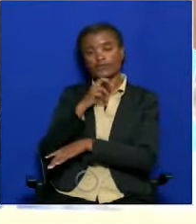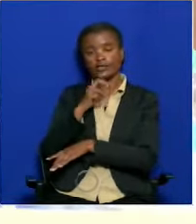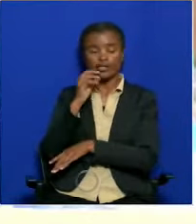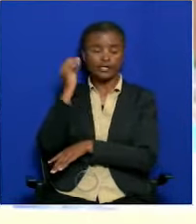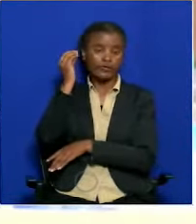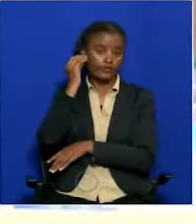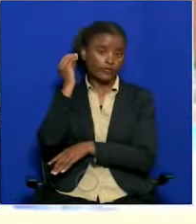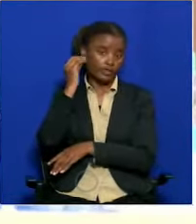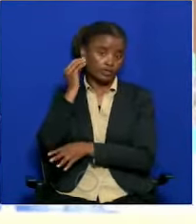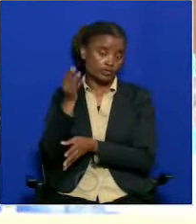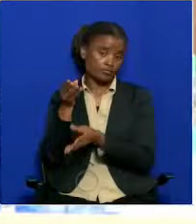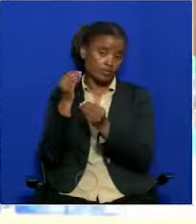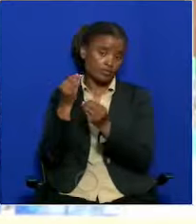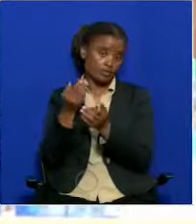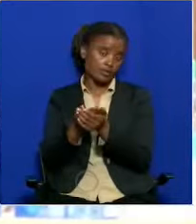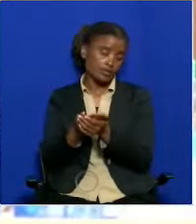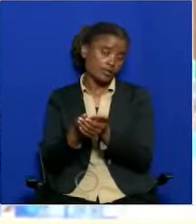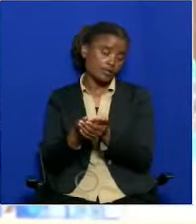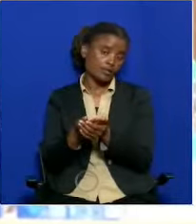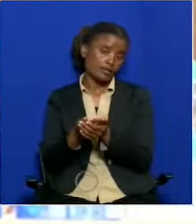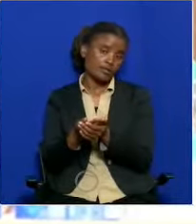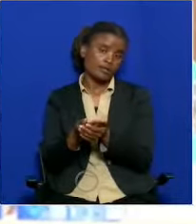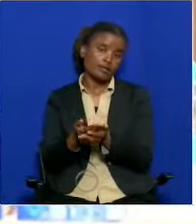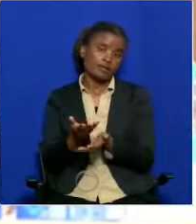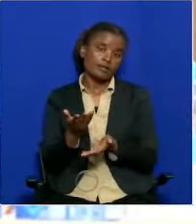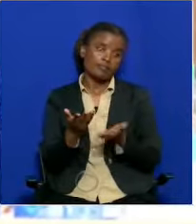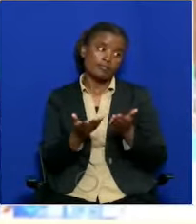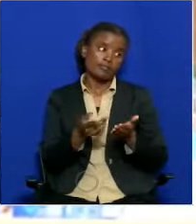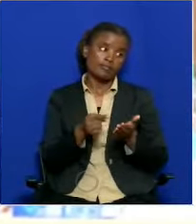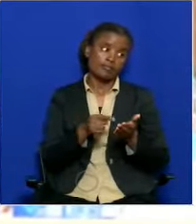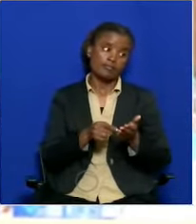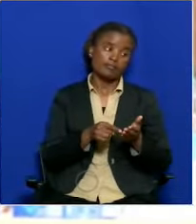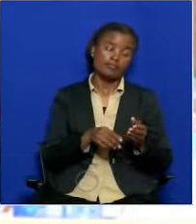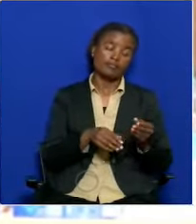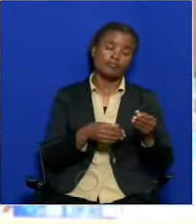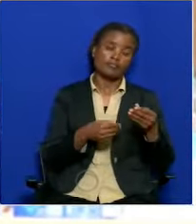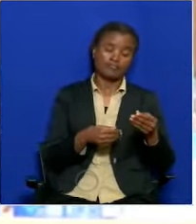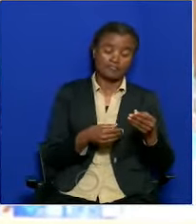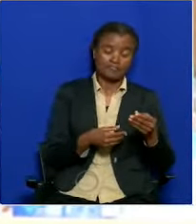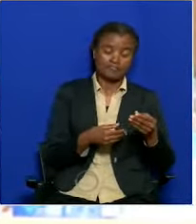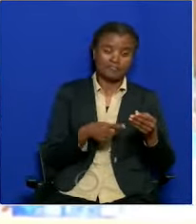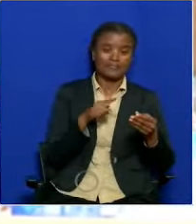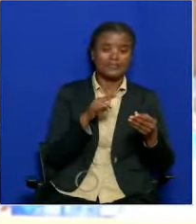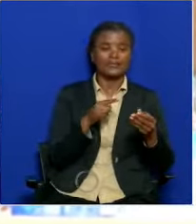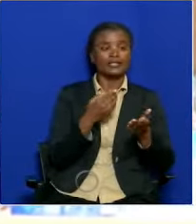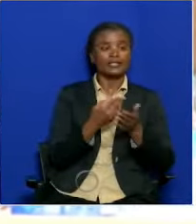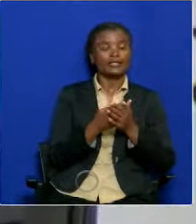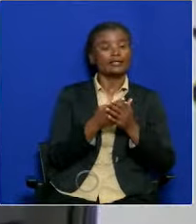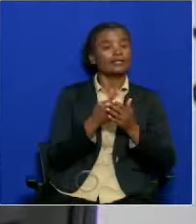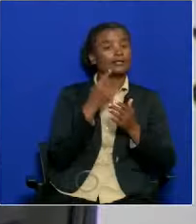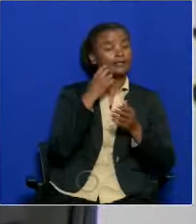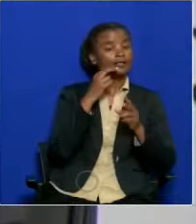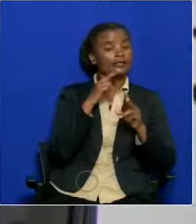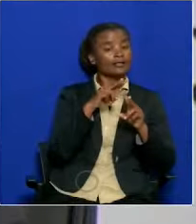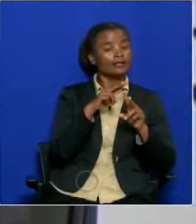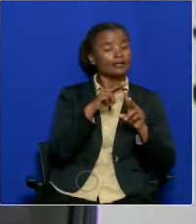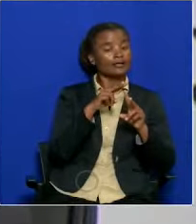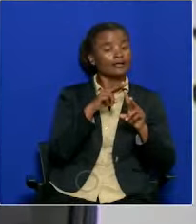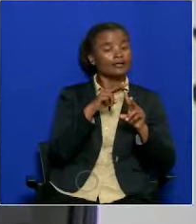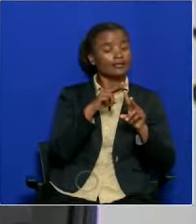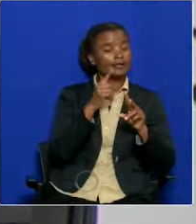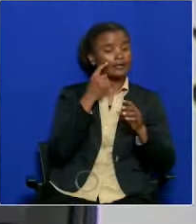way in which this document could be sourced by the evidence leaders instead of you? Yes, we can get the reference